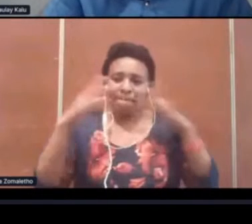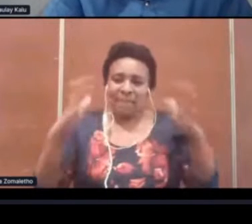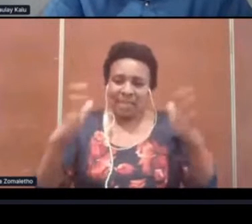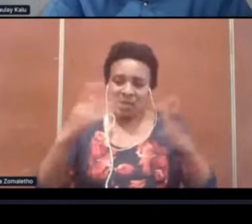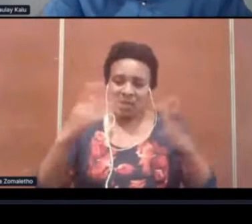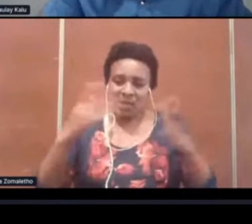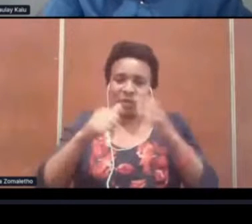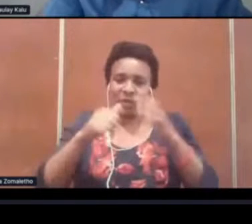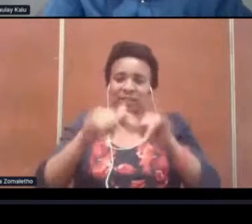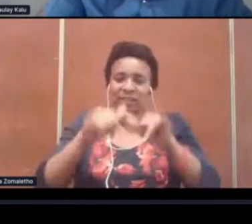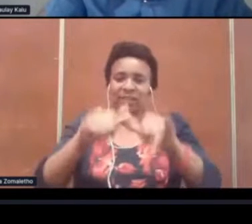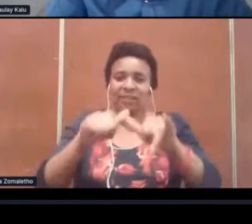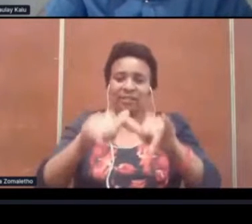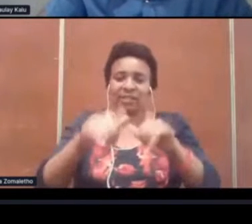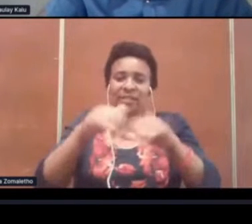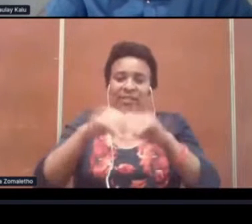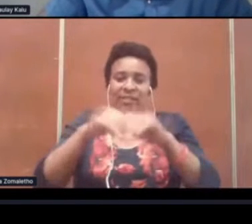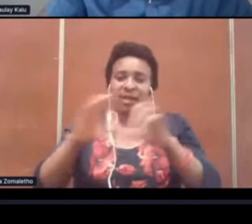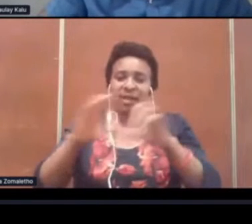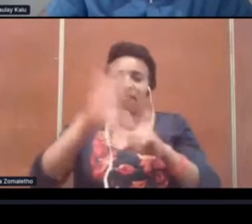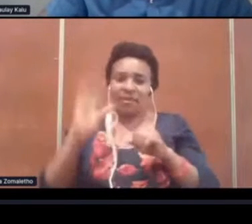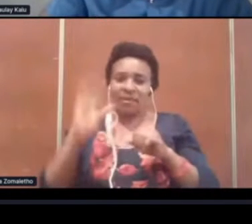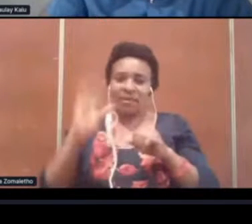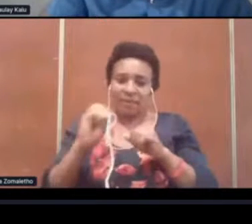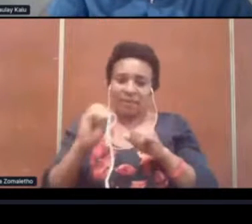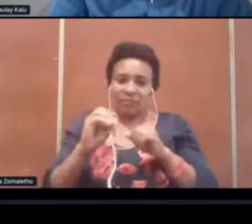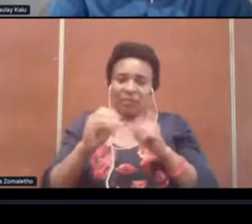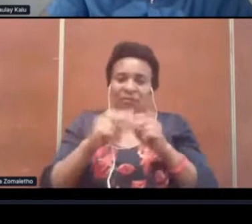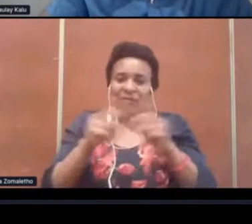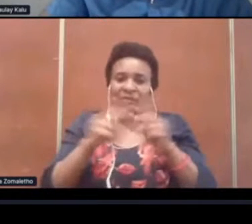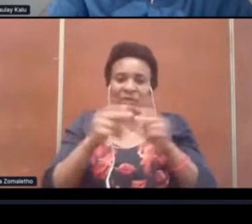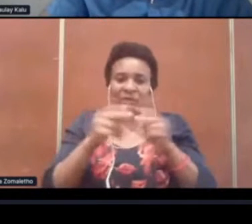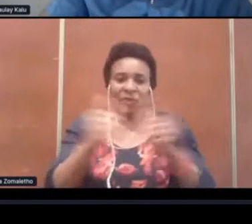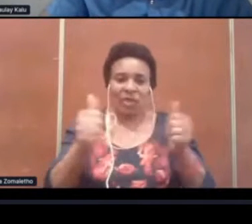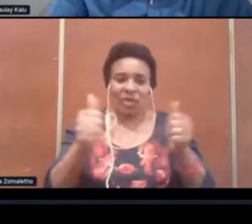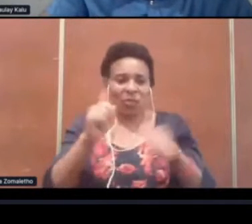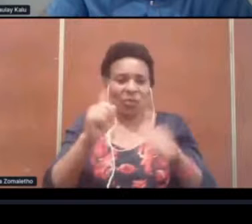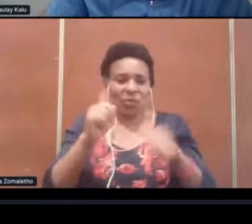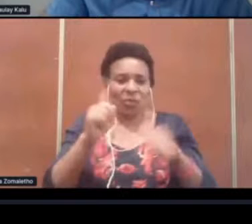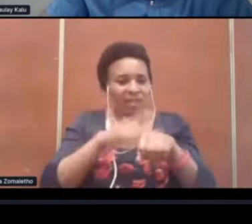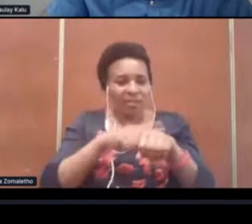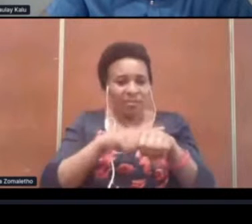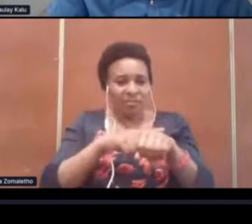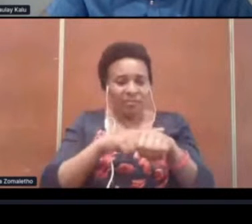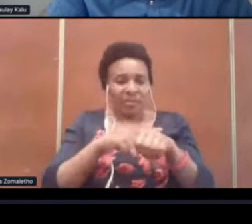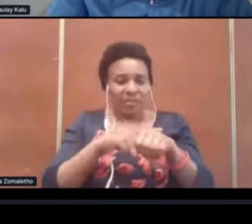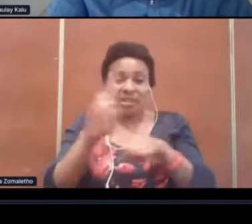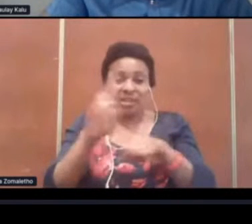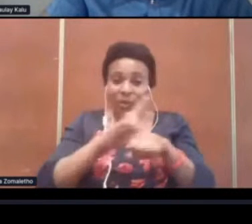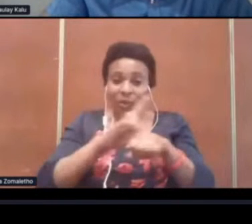economically. Oh, very well, very well. At one time, there used to be